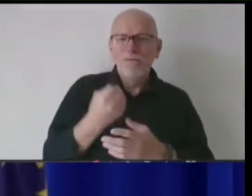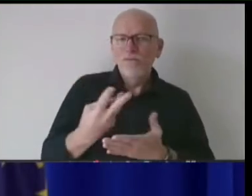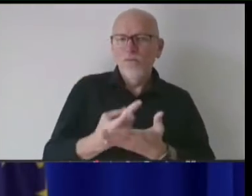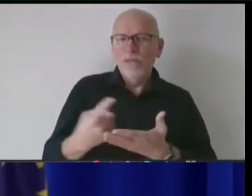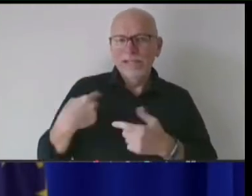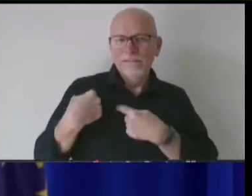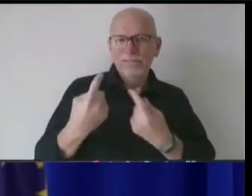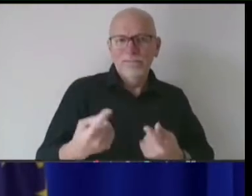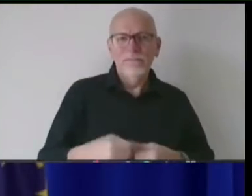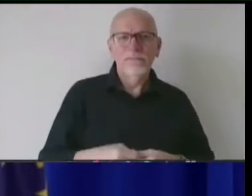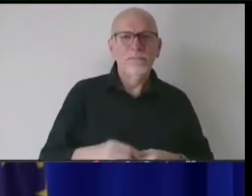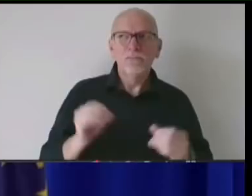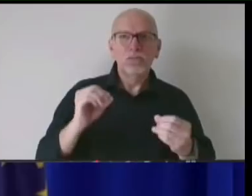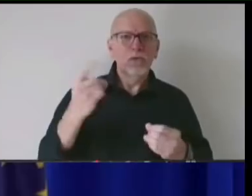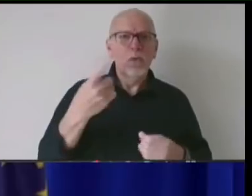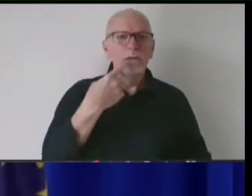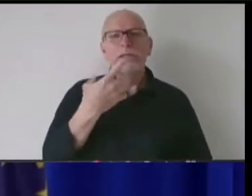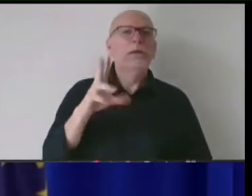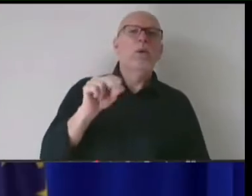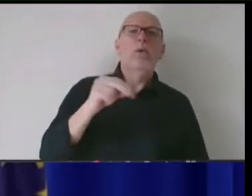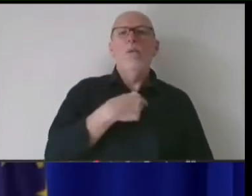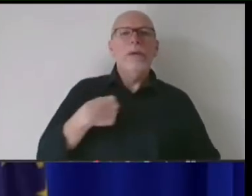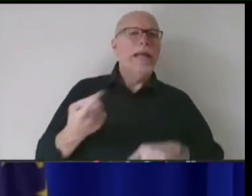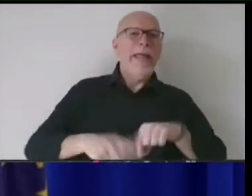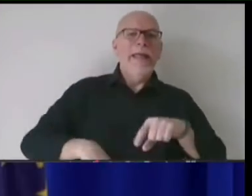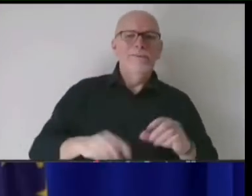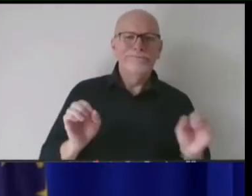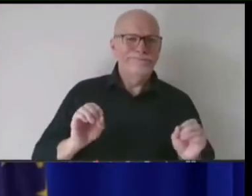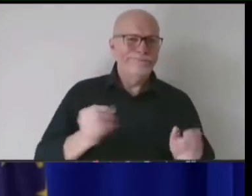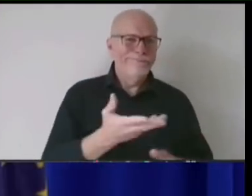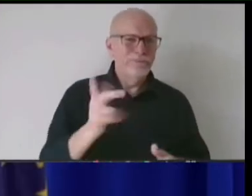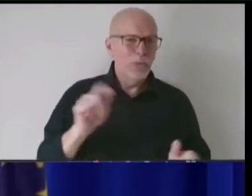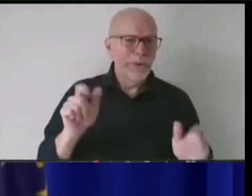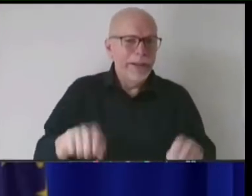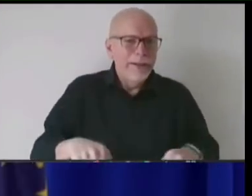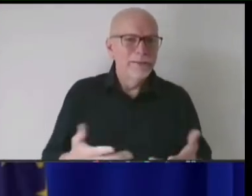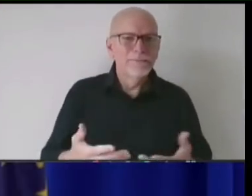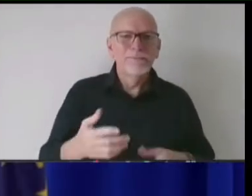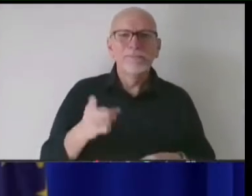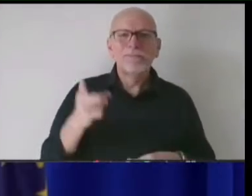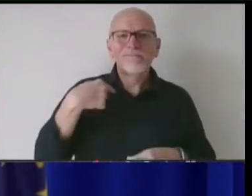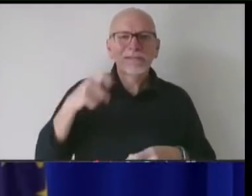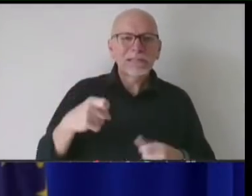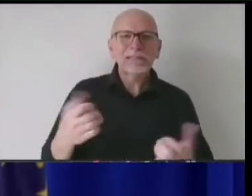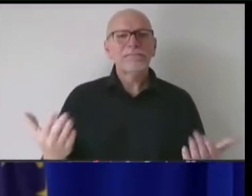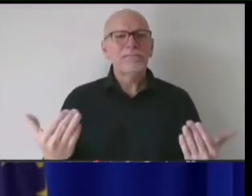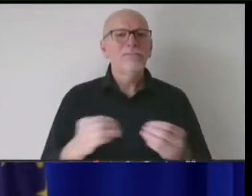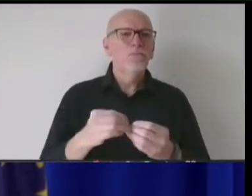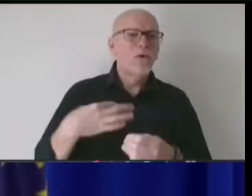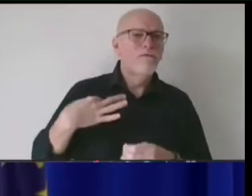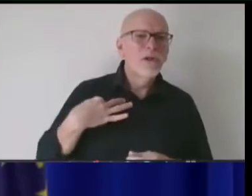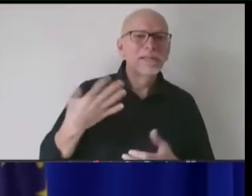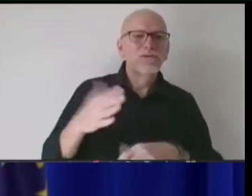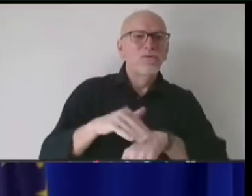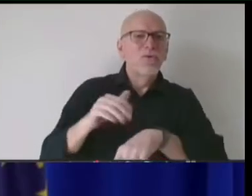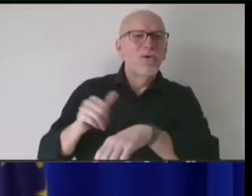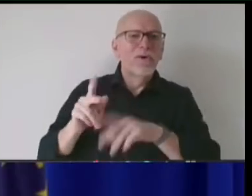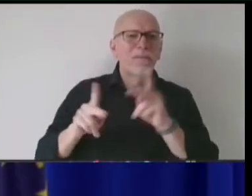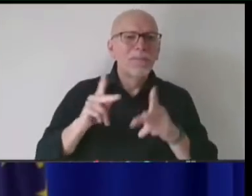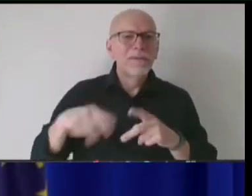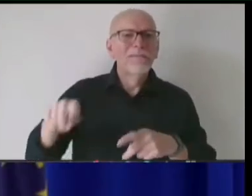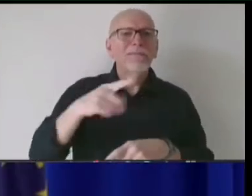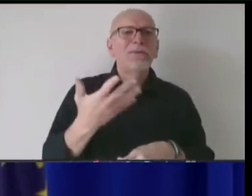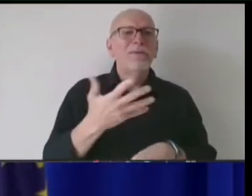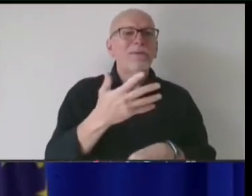and not one person has said, no, we can't do it. They just are going to have to look to these volunteers again, call on the outpatients, docs